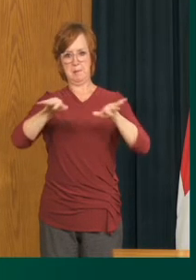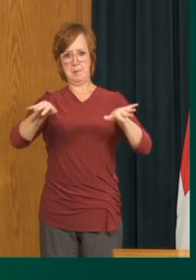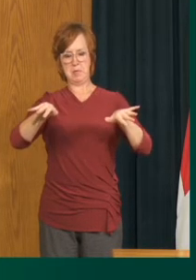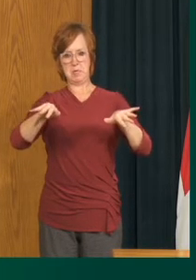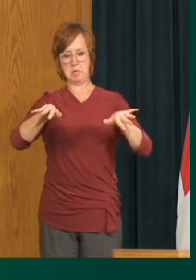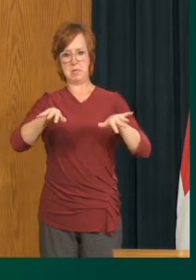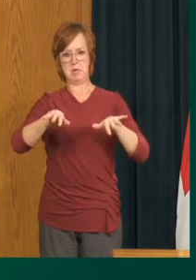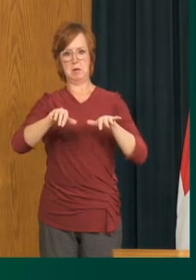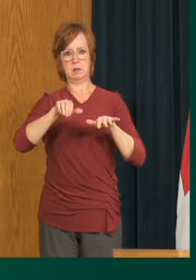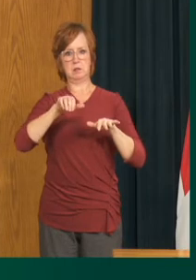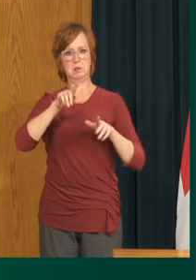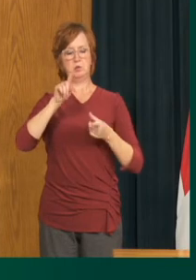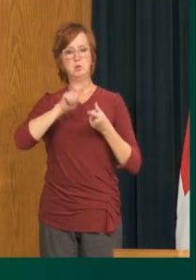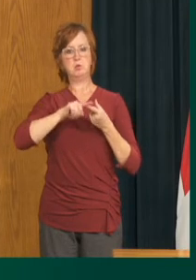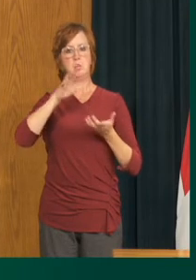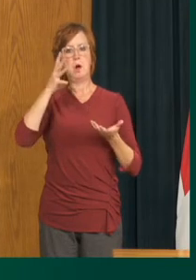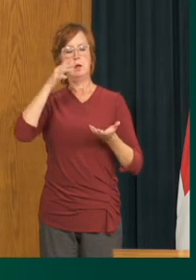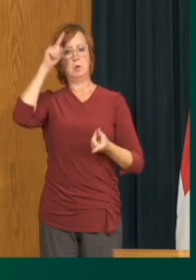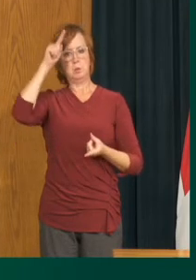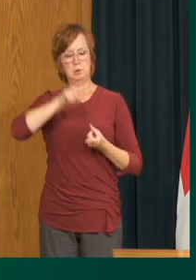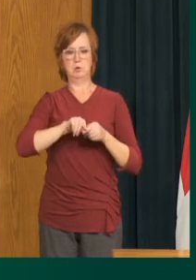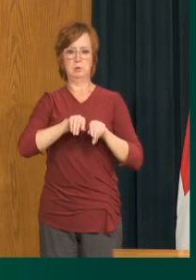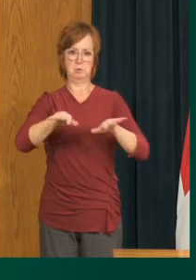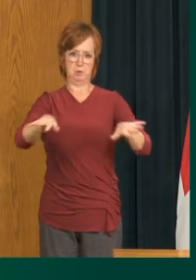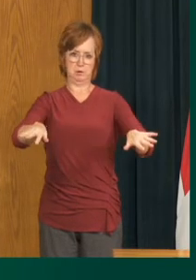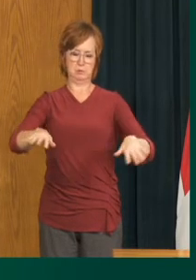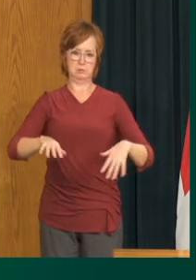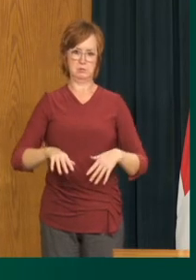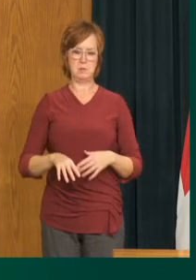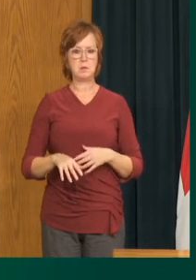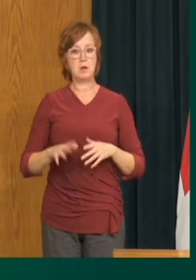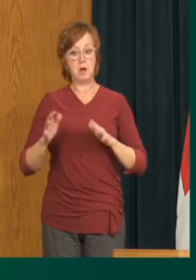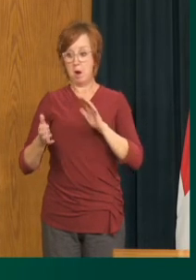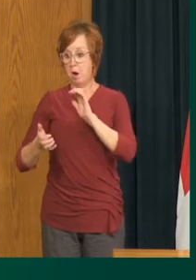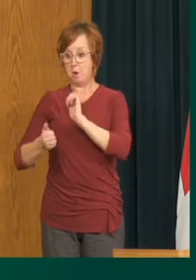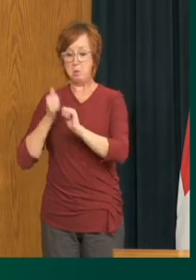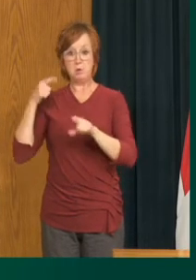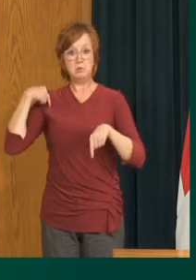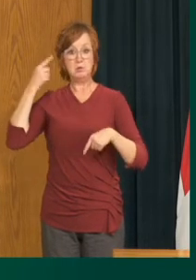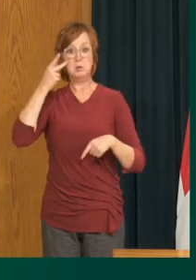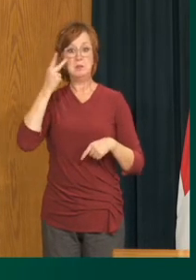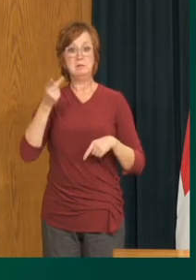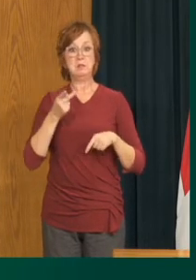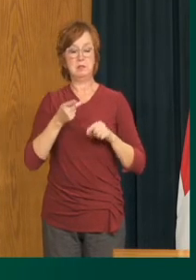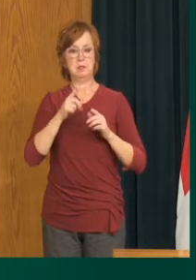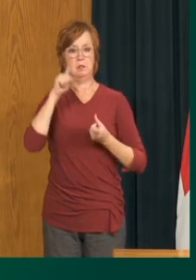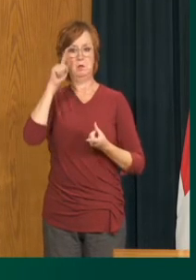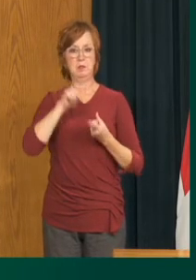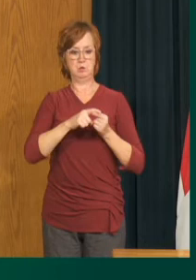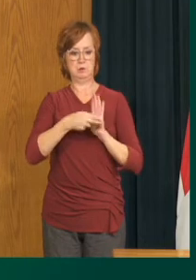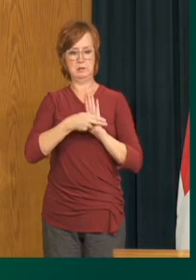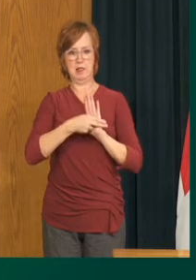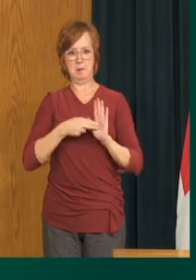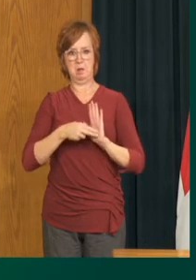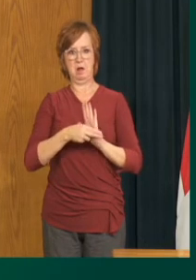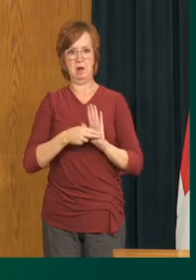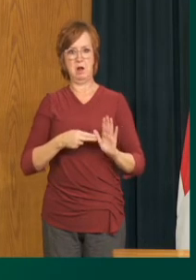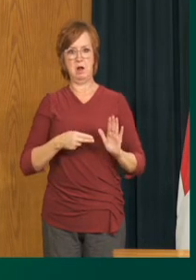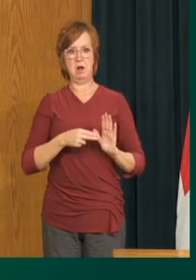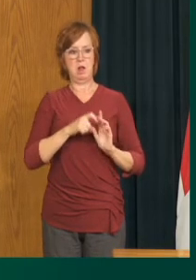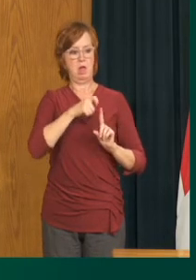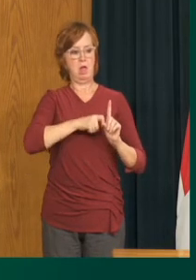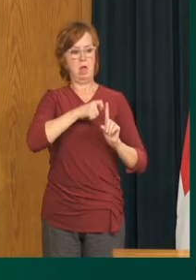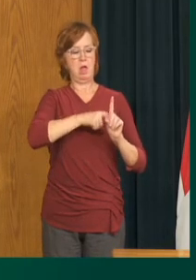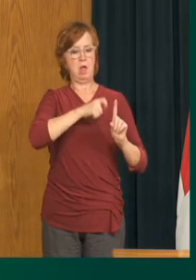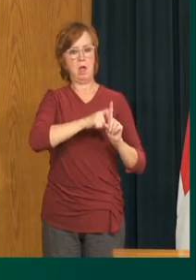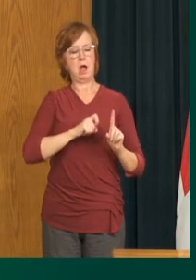many cases, virtually all cases, we have not stigmatized people. There have been cases where a little bit has started, but we in Saskatchewan have not